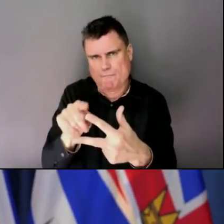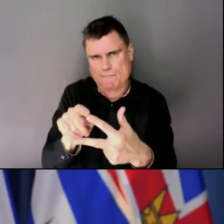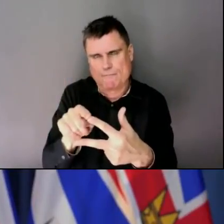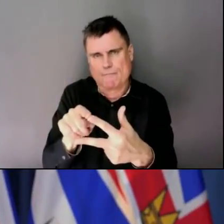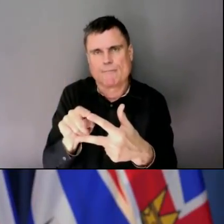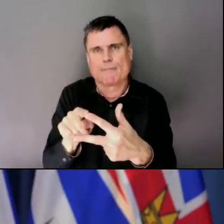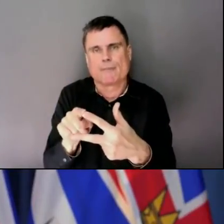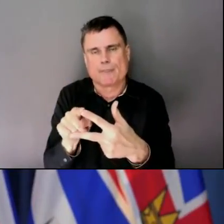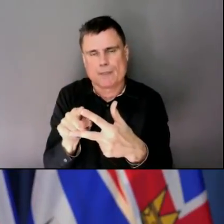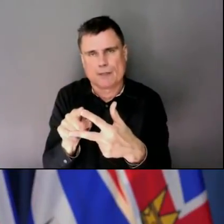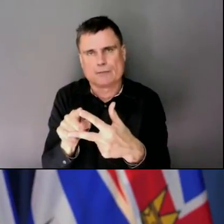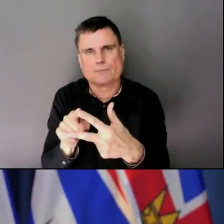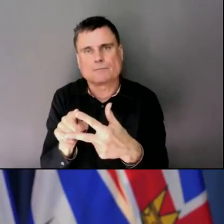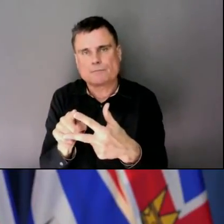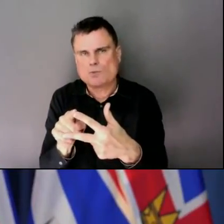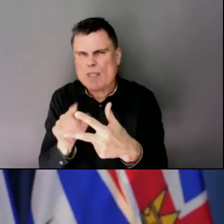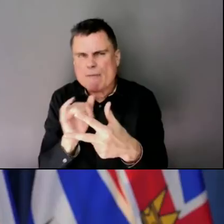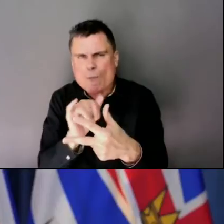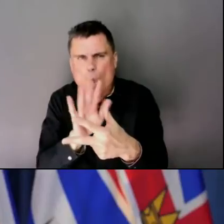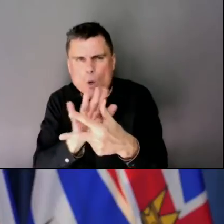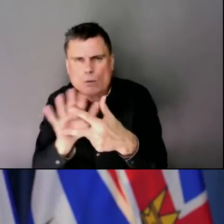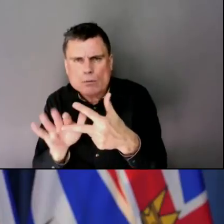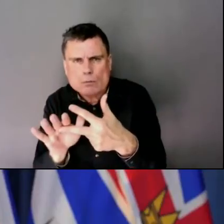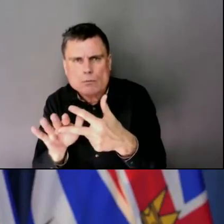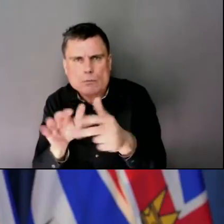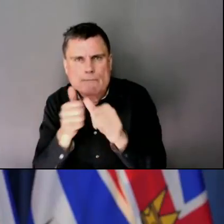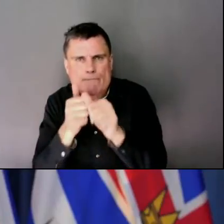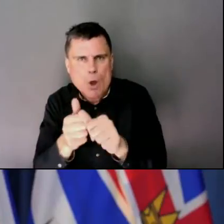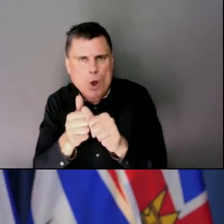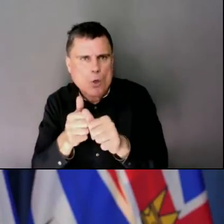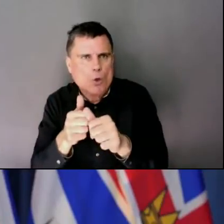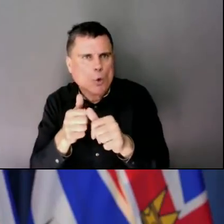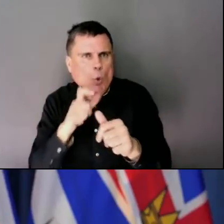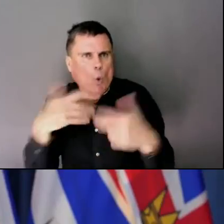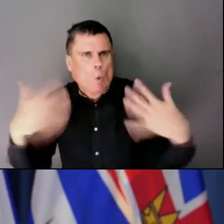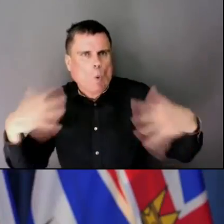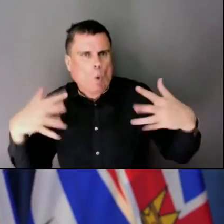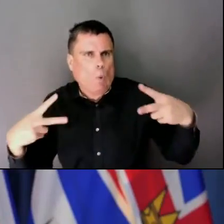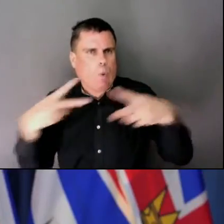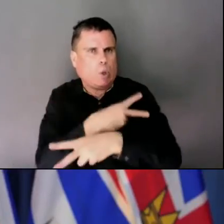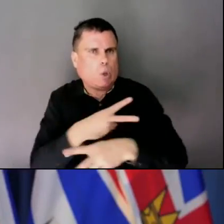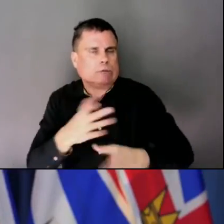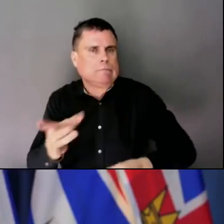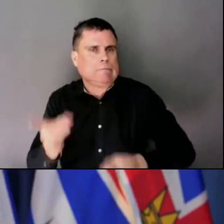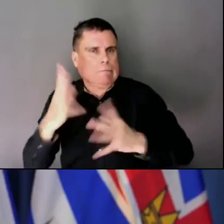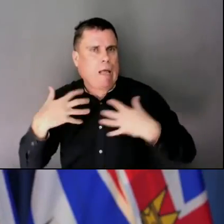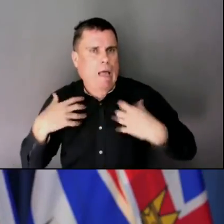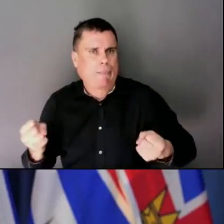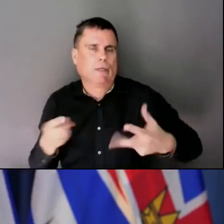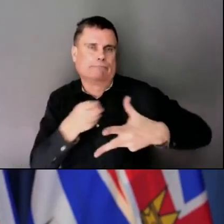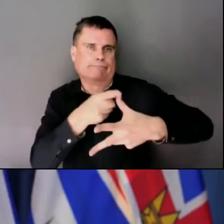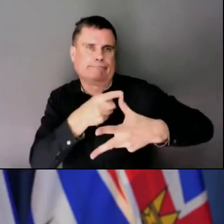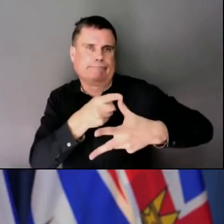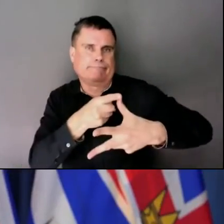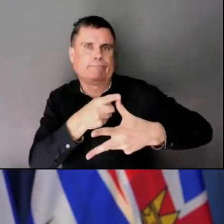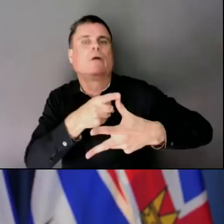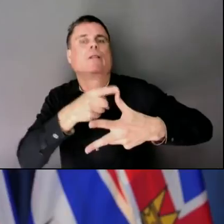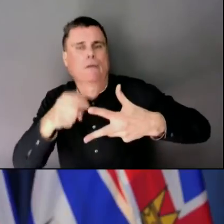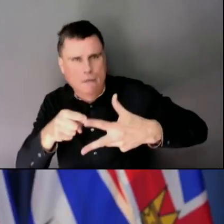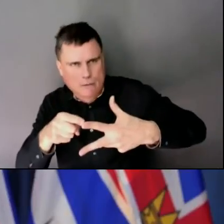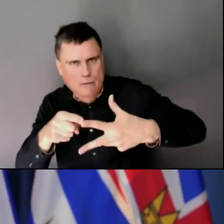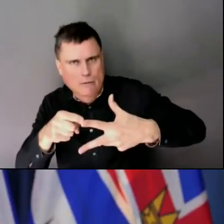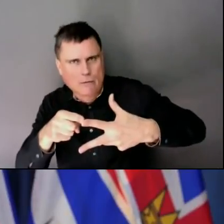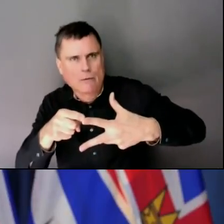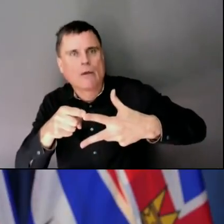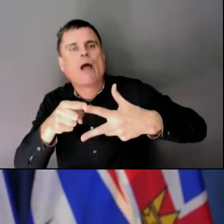the vulnerability of people and the obvious extraordinary vulnerability of people in long-term care, and then the next tier of vulnerability, people in